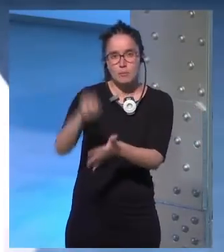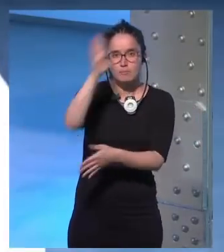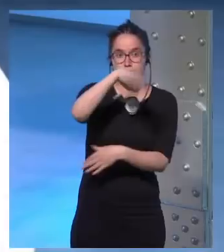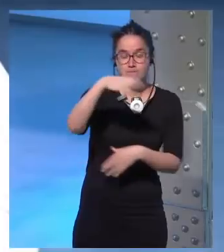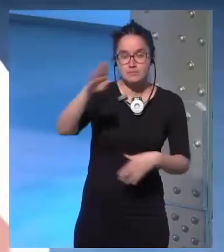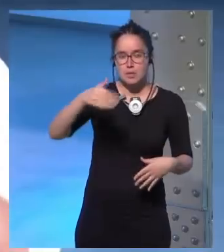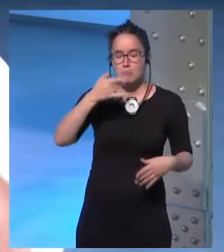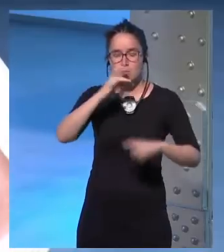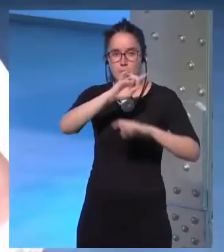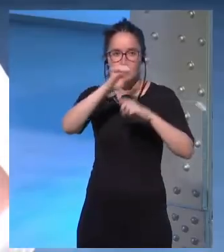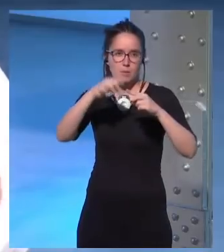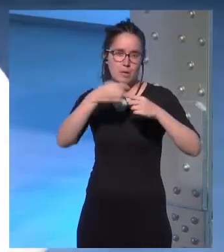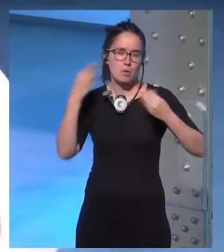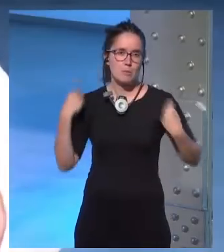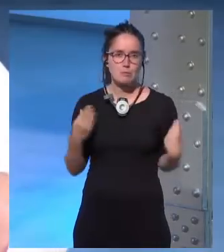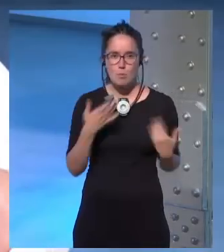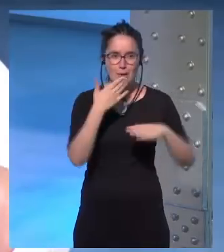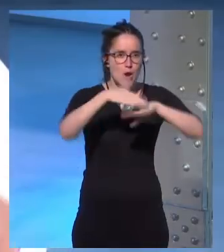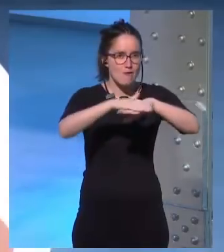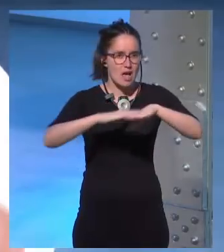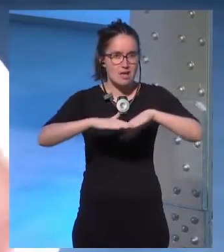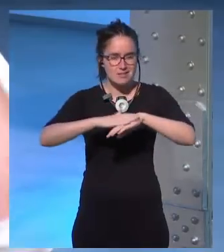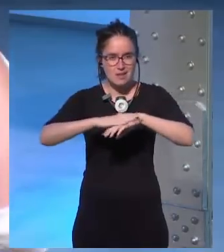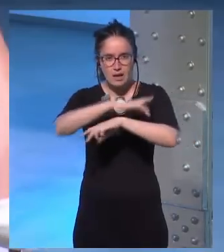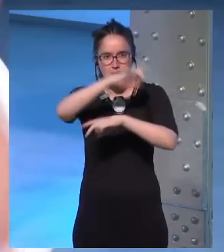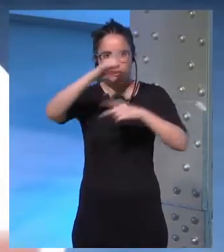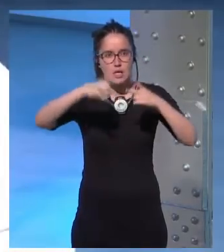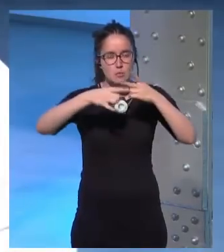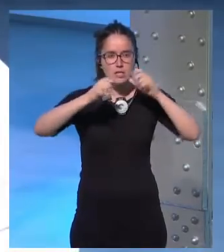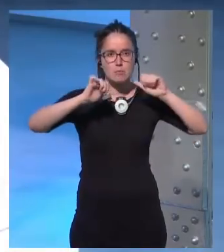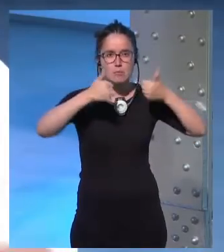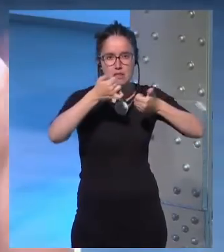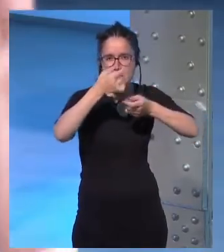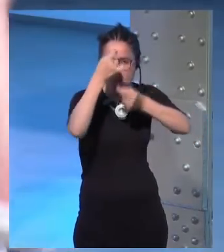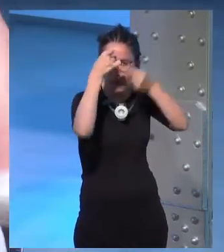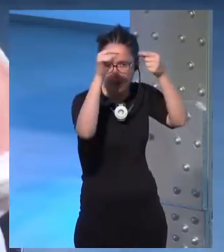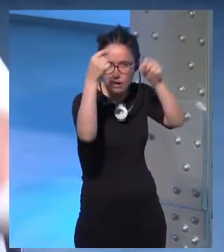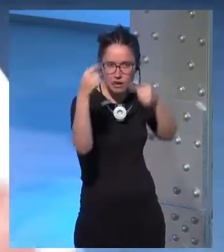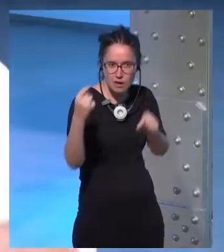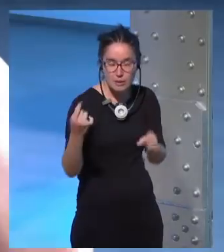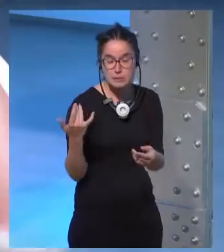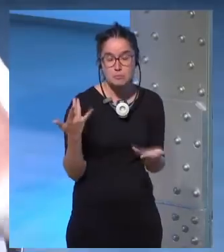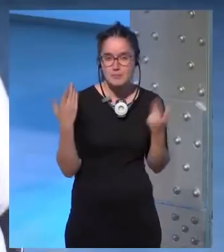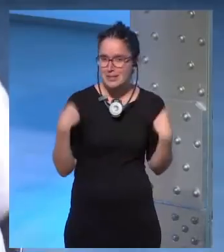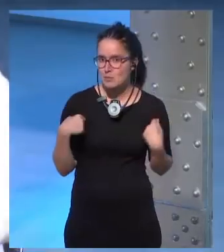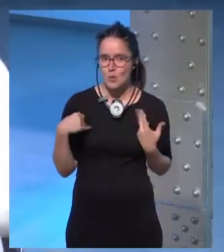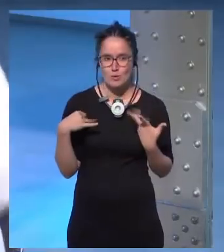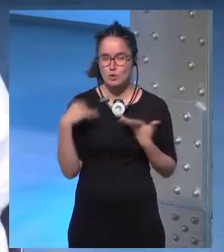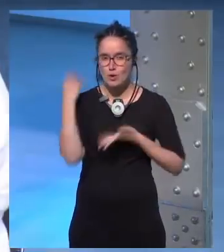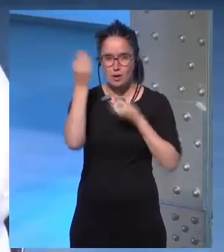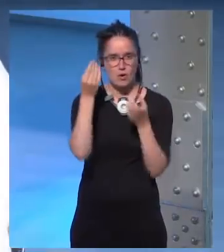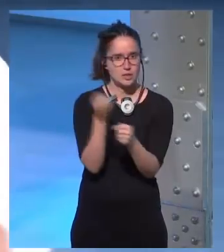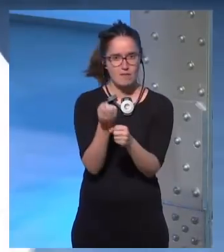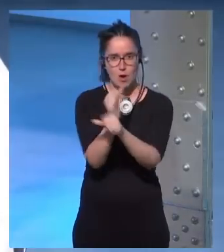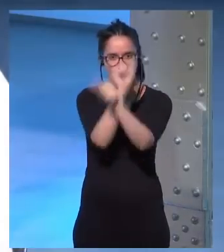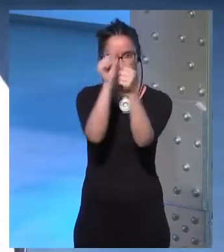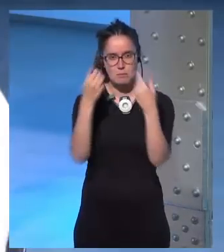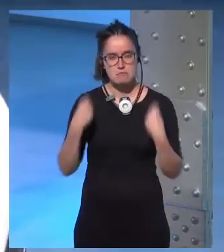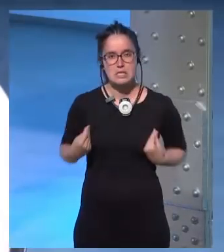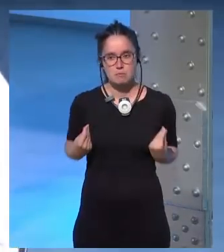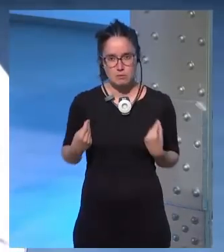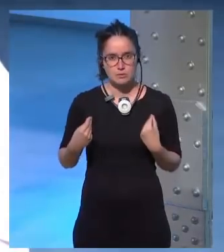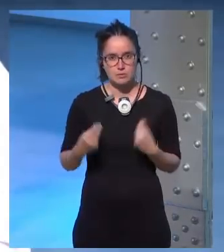highlights and you do the lowlights, and that's how I feel when I write. Is there is a bare bones first draft, and then I start to layer on all those other things, which is